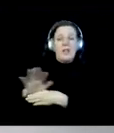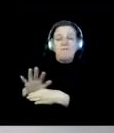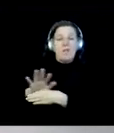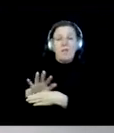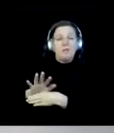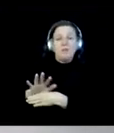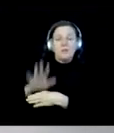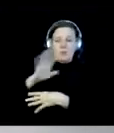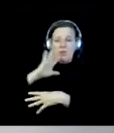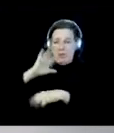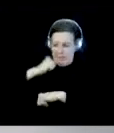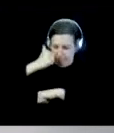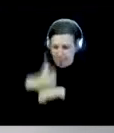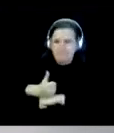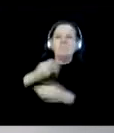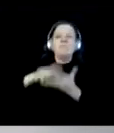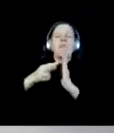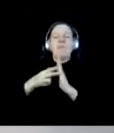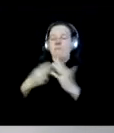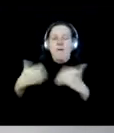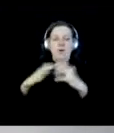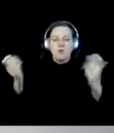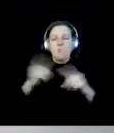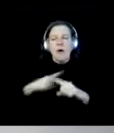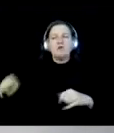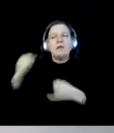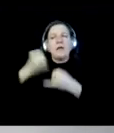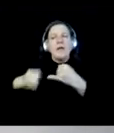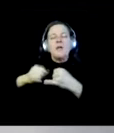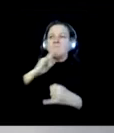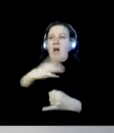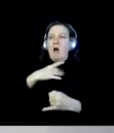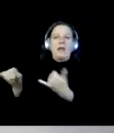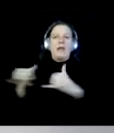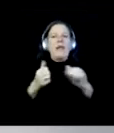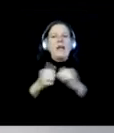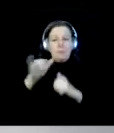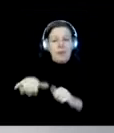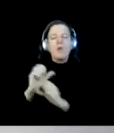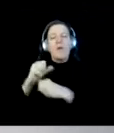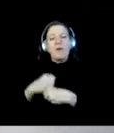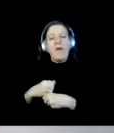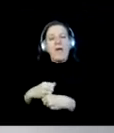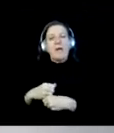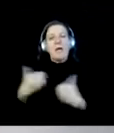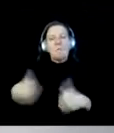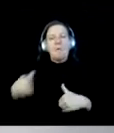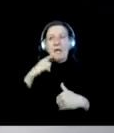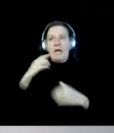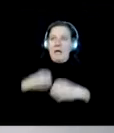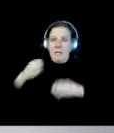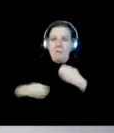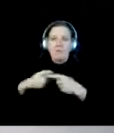much. But in the end, I really liked playing with that and kind of making it super emo when the car comes in, and